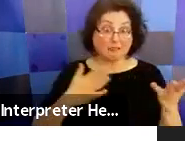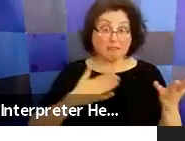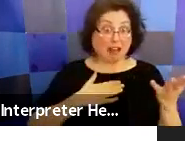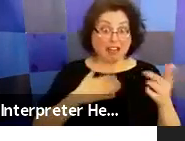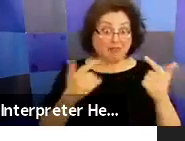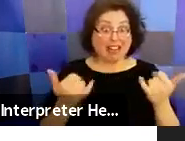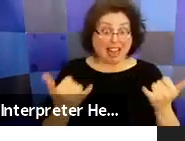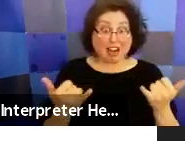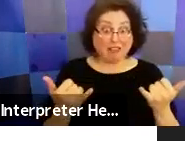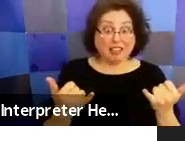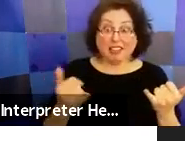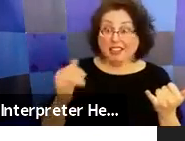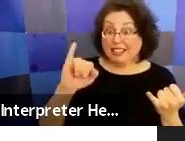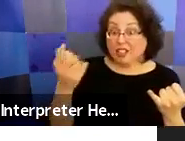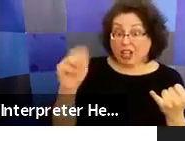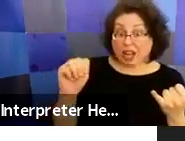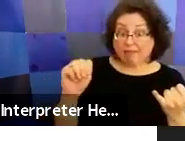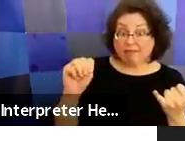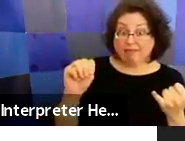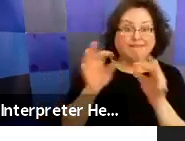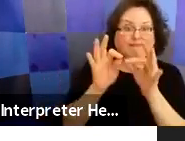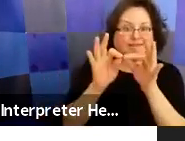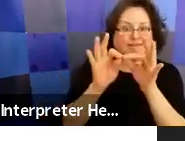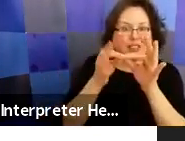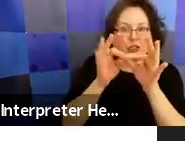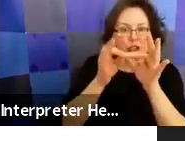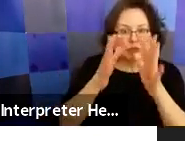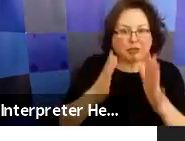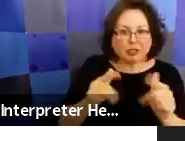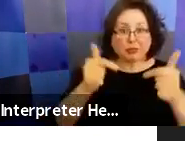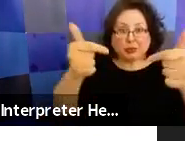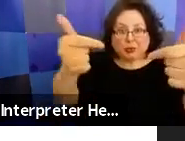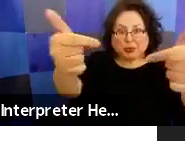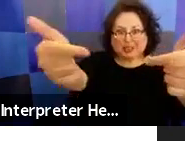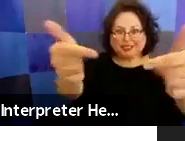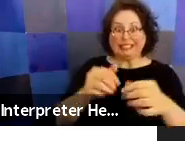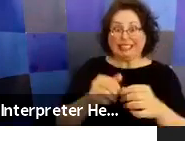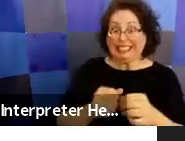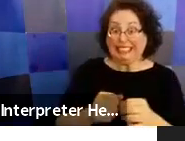And Jim, you can go ahead and advance to the next slide. And thank you so much.